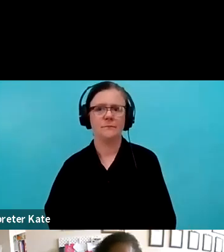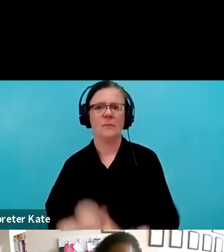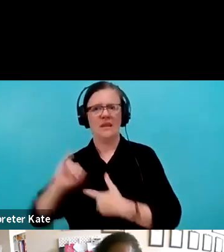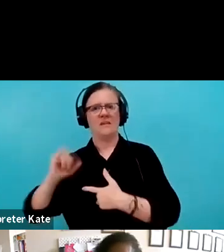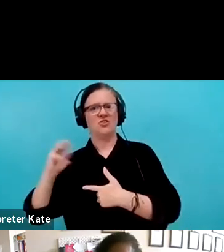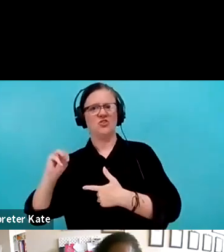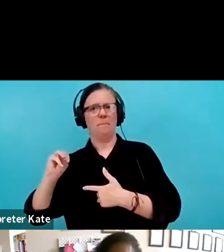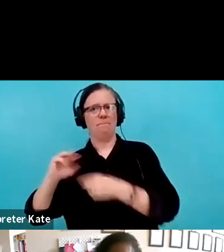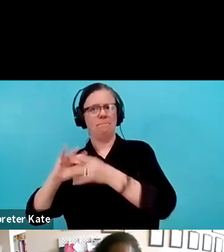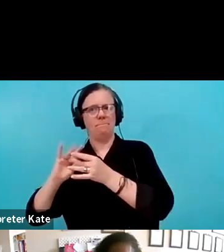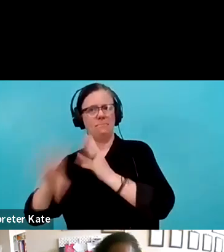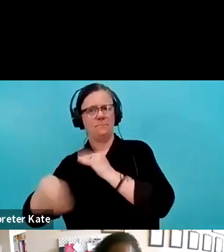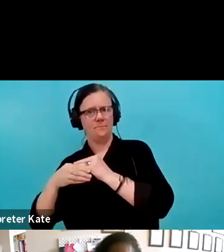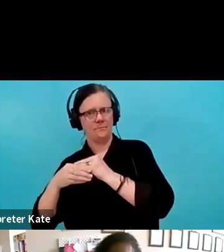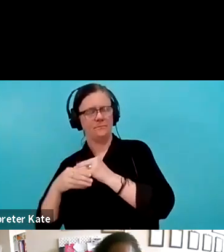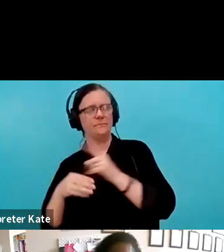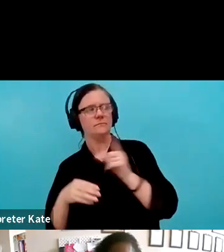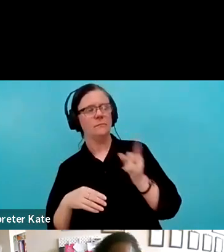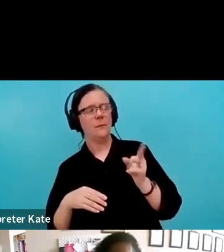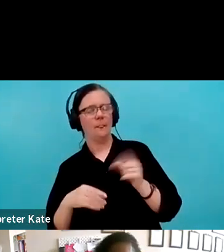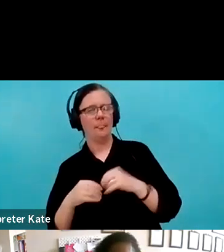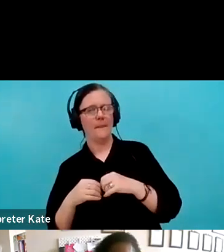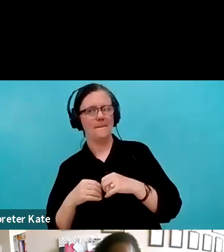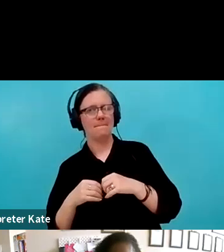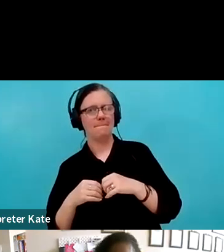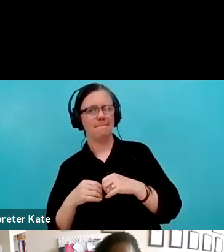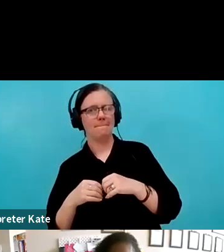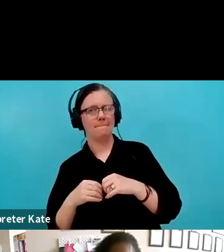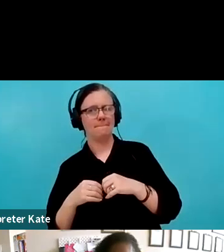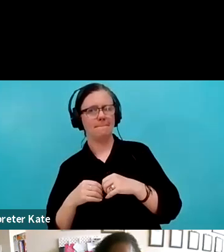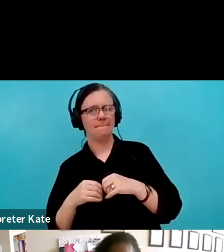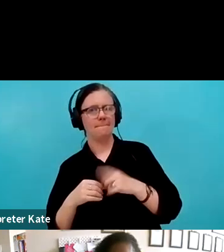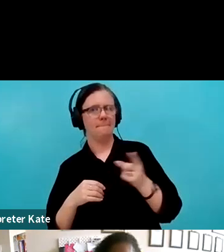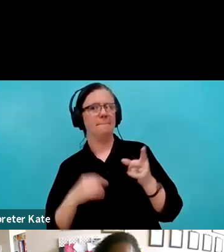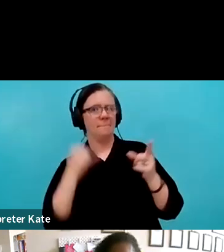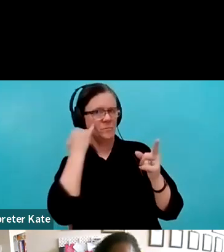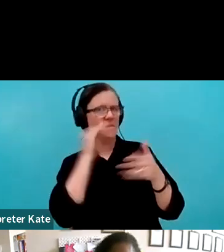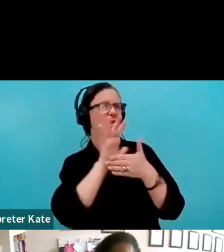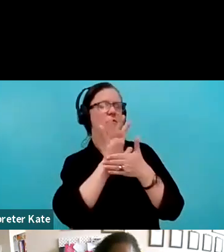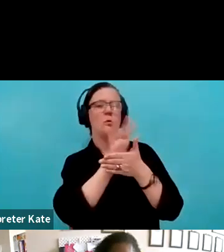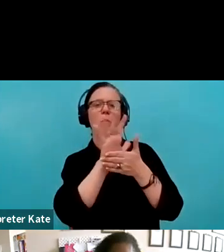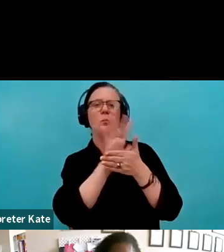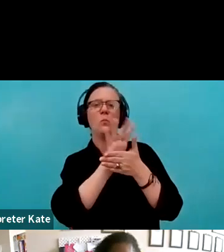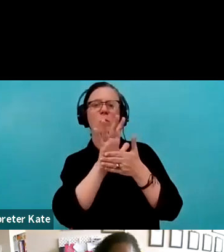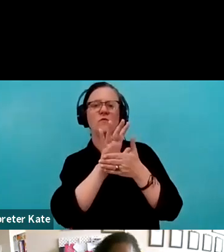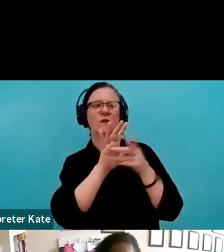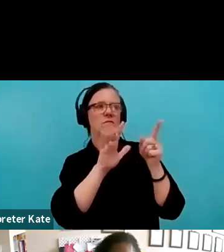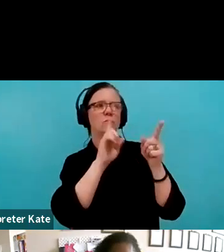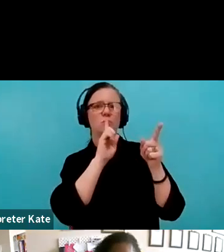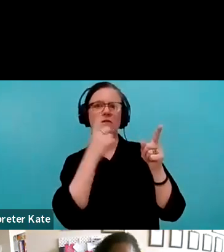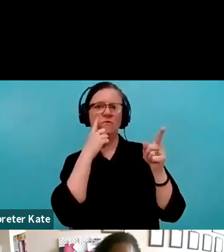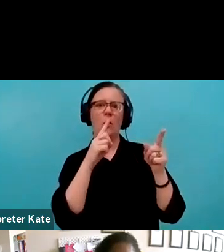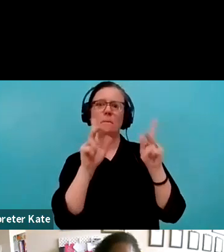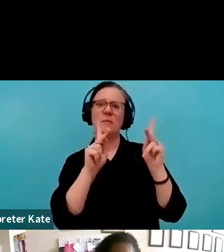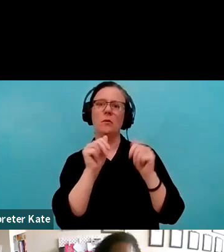one important thing that in talking to, let's say, the Motion Picture Academy around membership of people